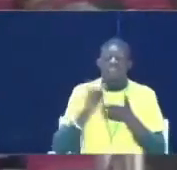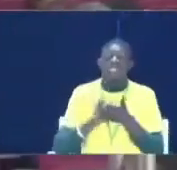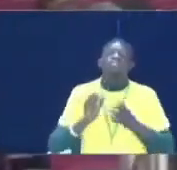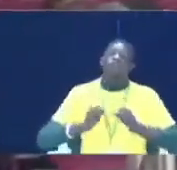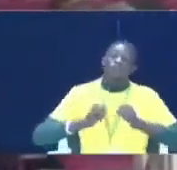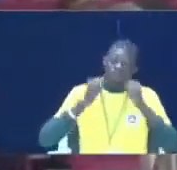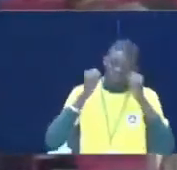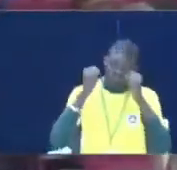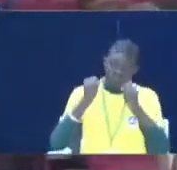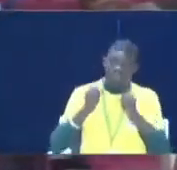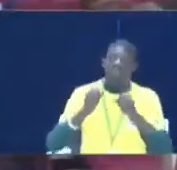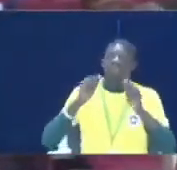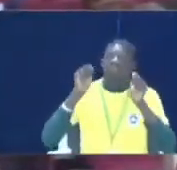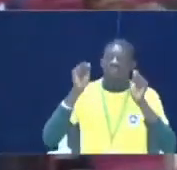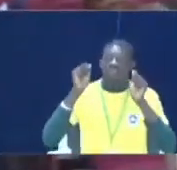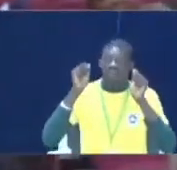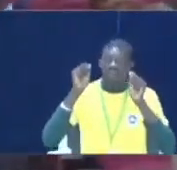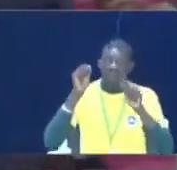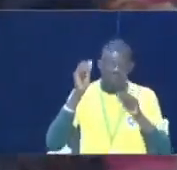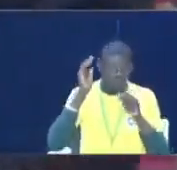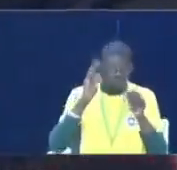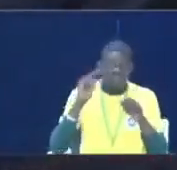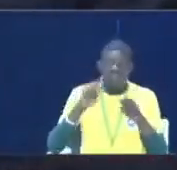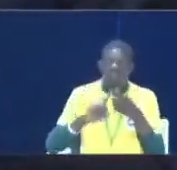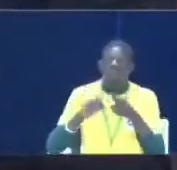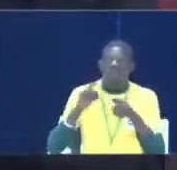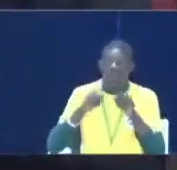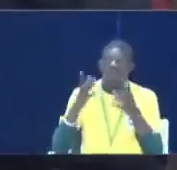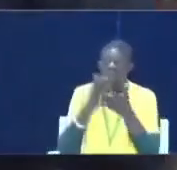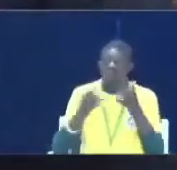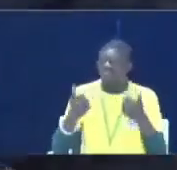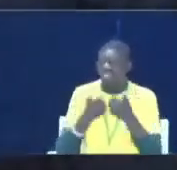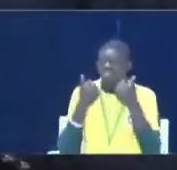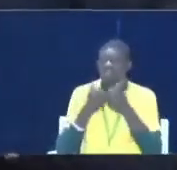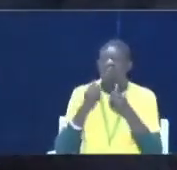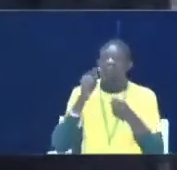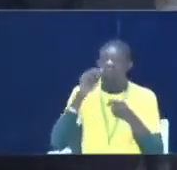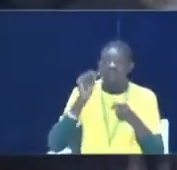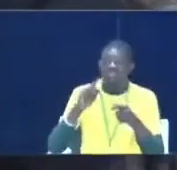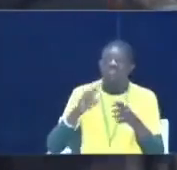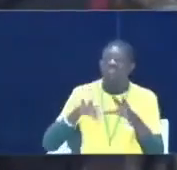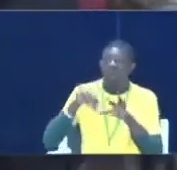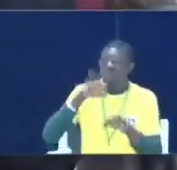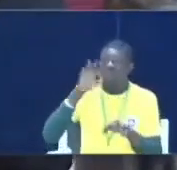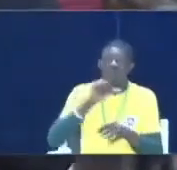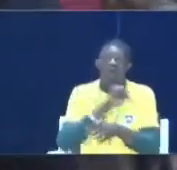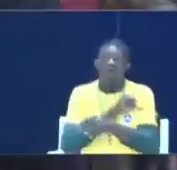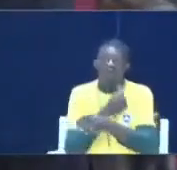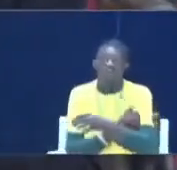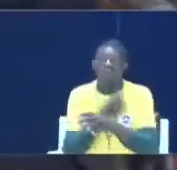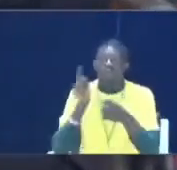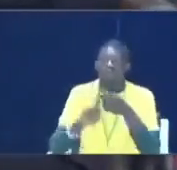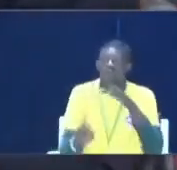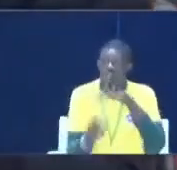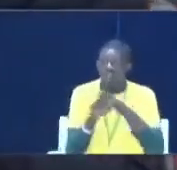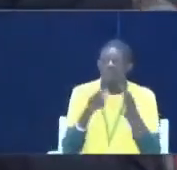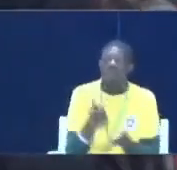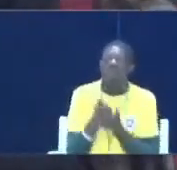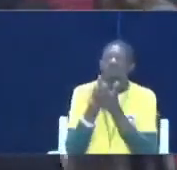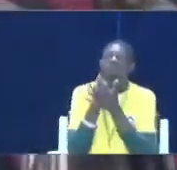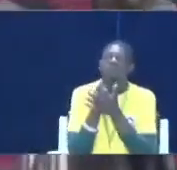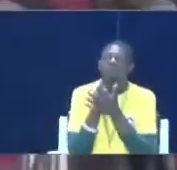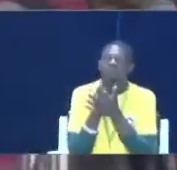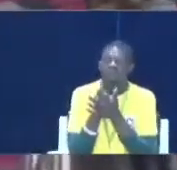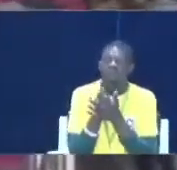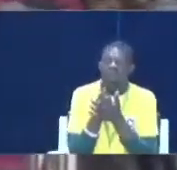strength can deal with them. But there are challenges you're going to have. You will need a spiritual authority to intervene.